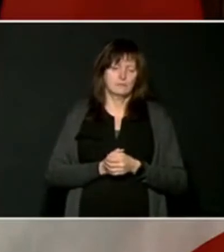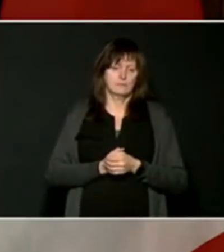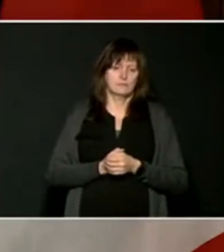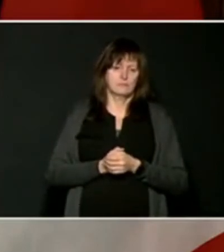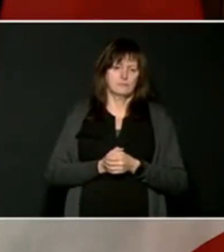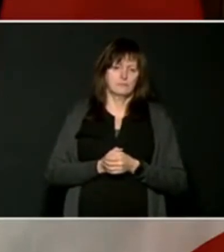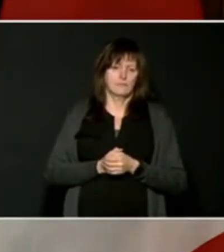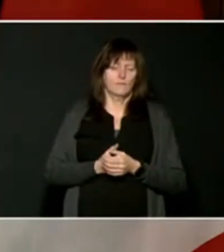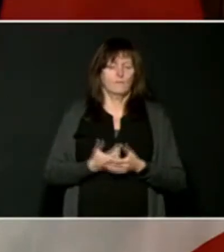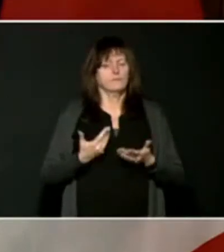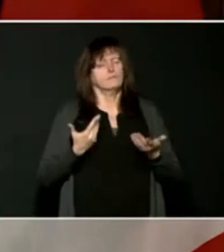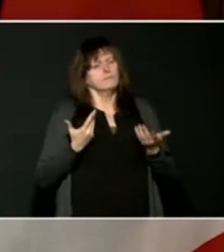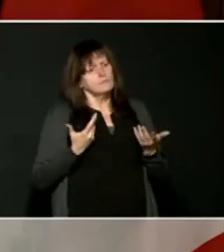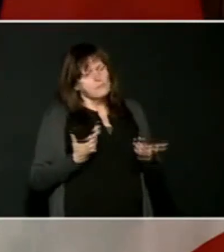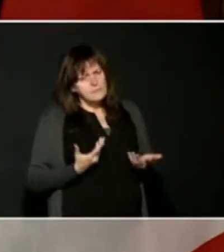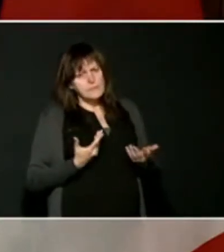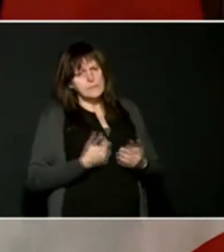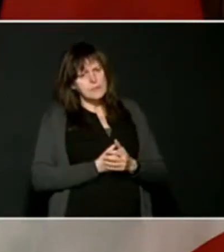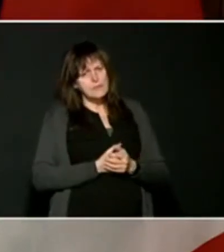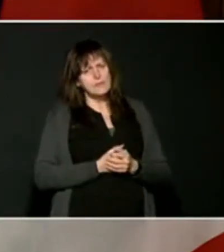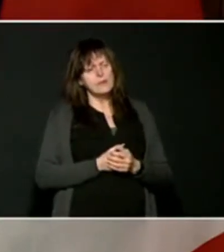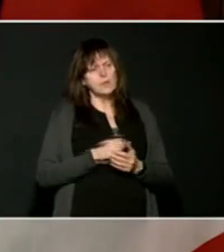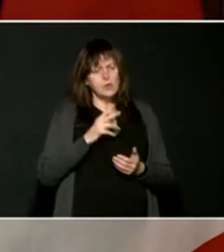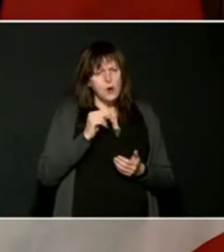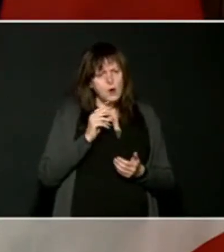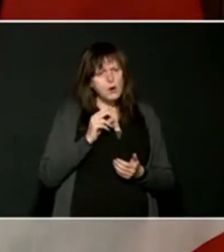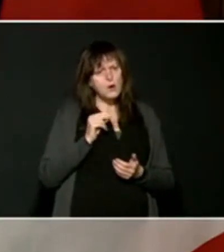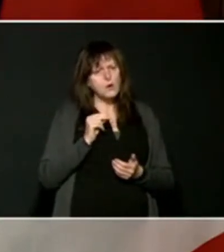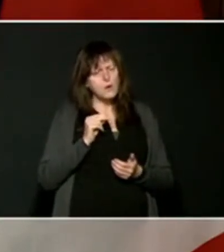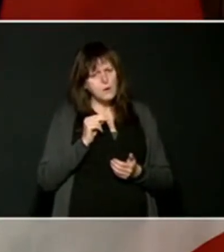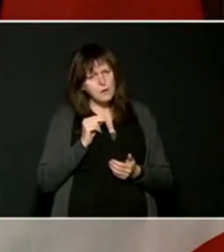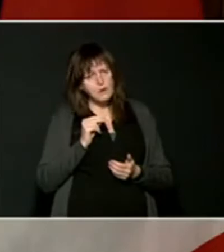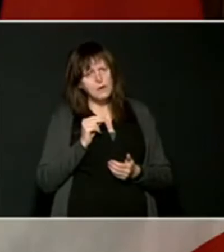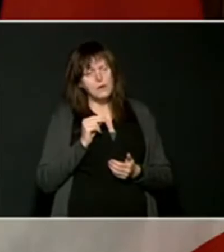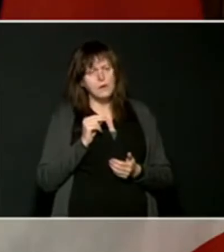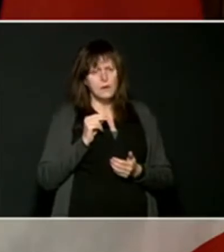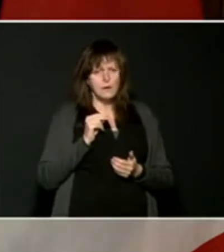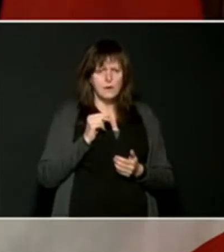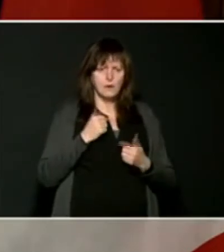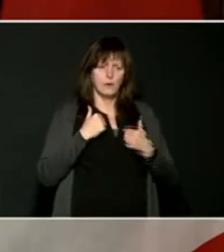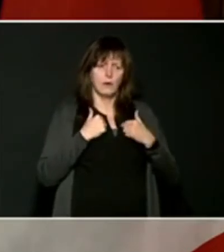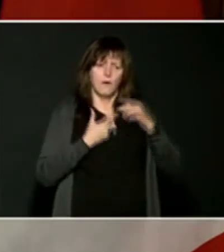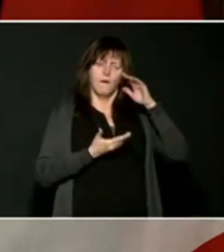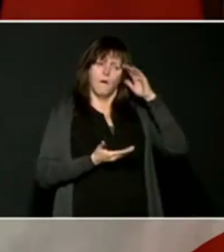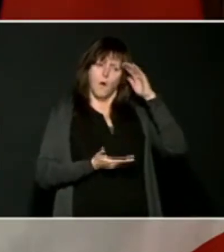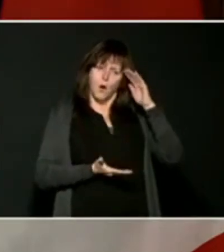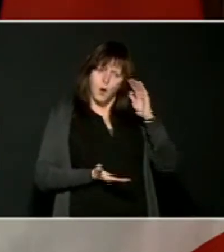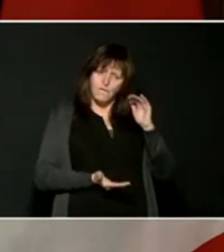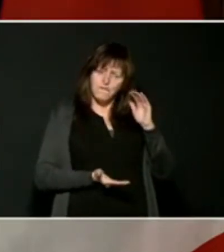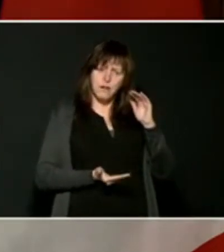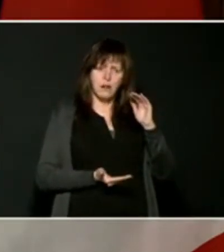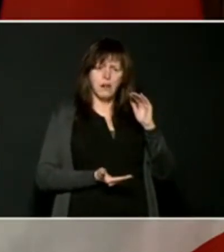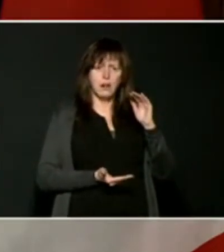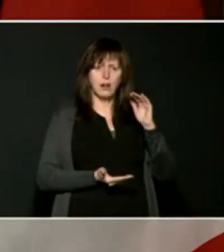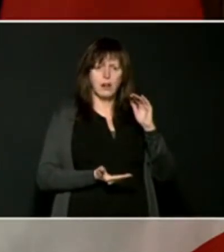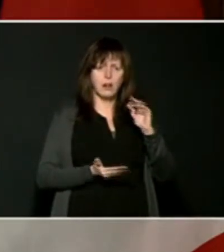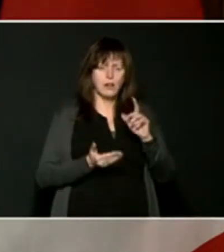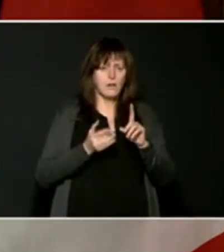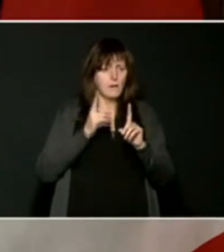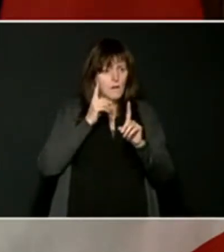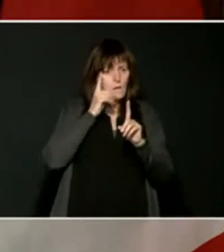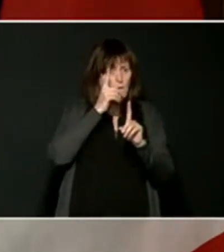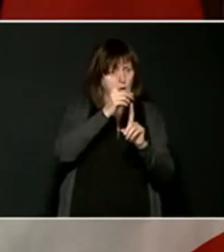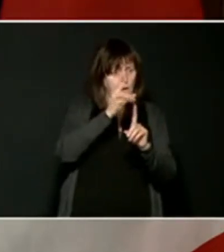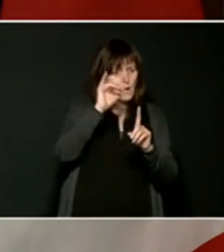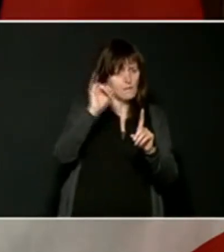No. I'm just hopeful that if the goal is to reduce the infection and the impact of this disease, that the